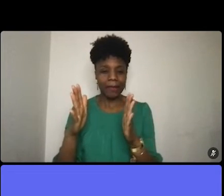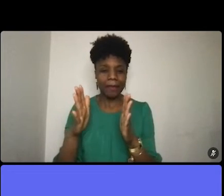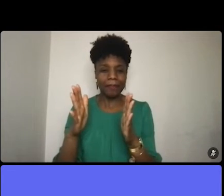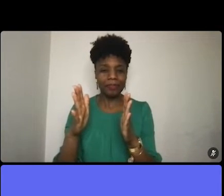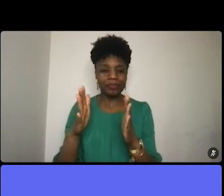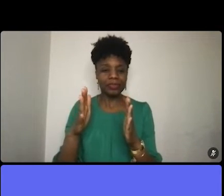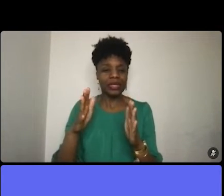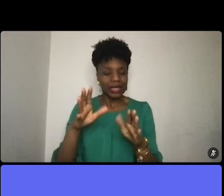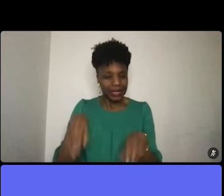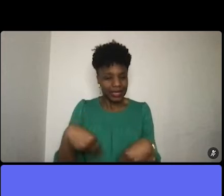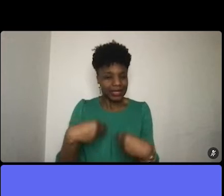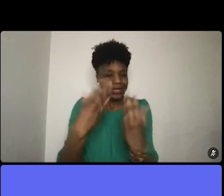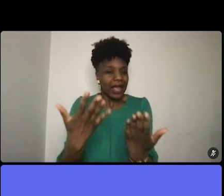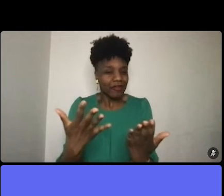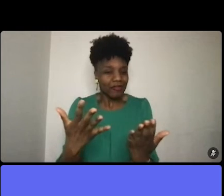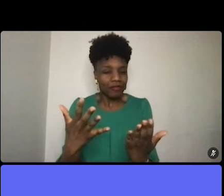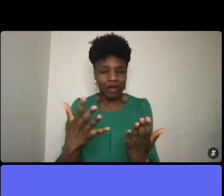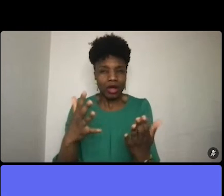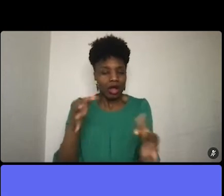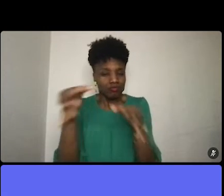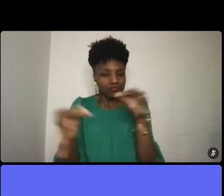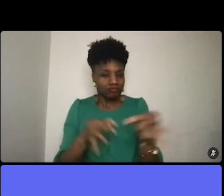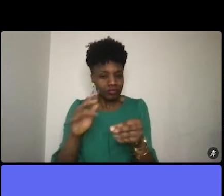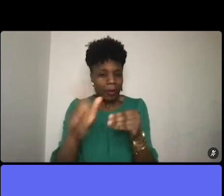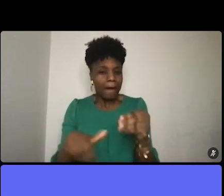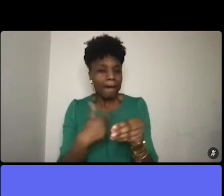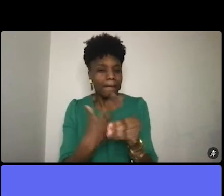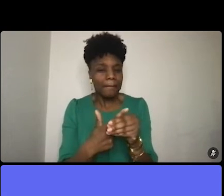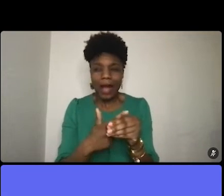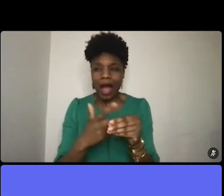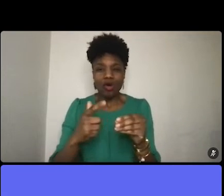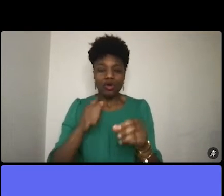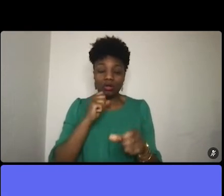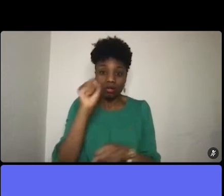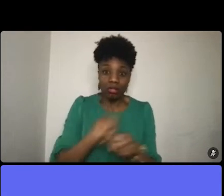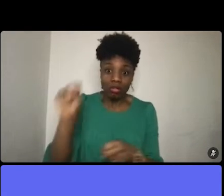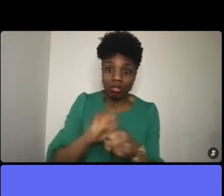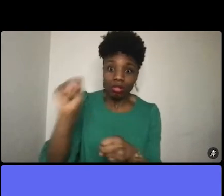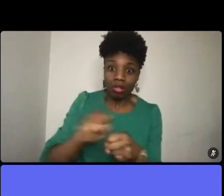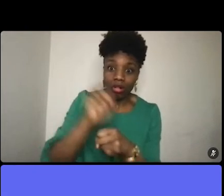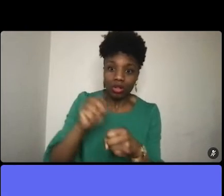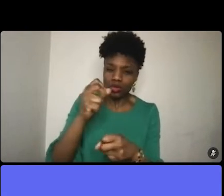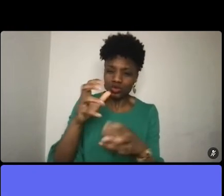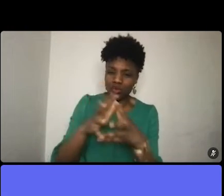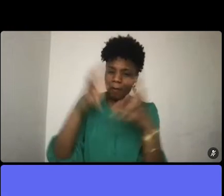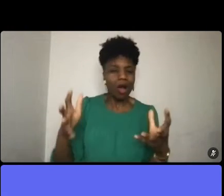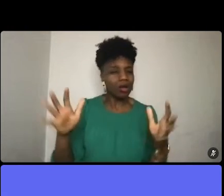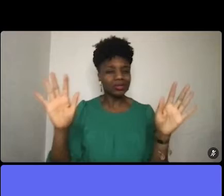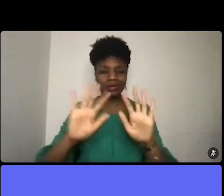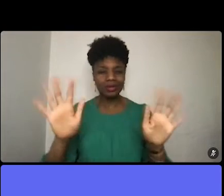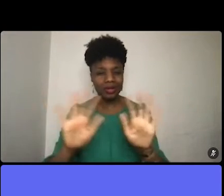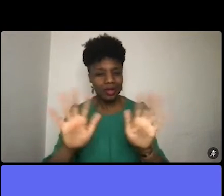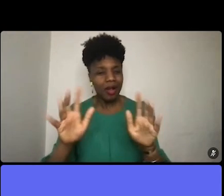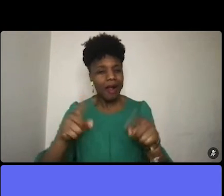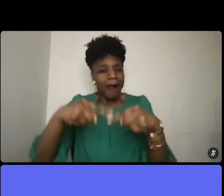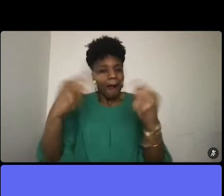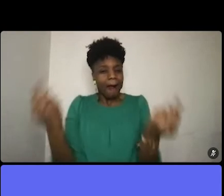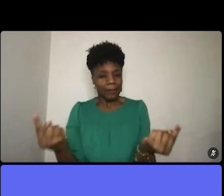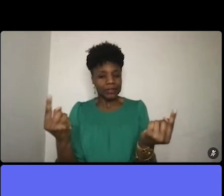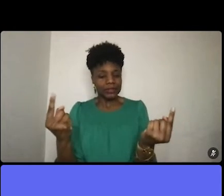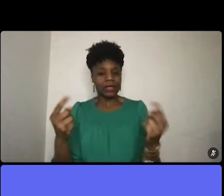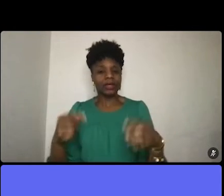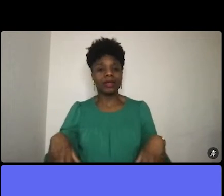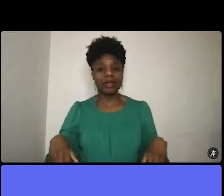that different viewpoint of like not trying to work too hard. Almost like almost the exact same way.